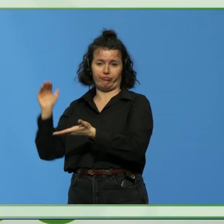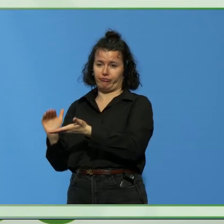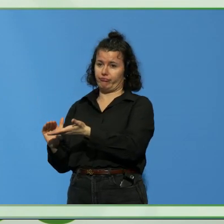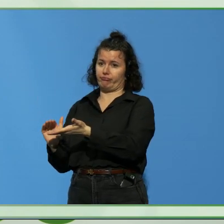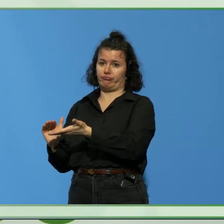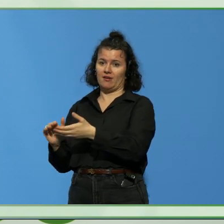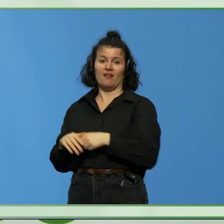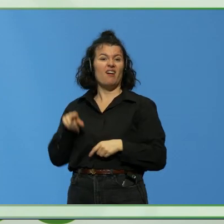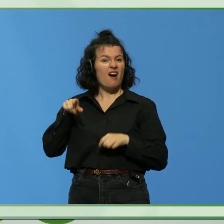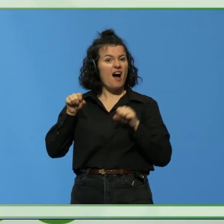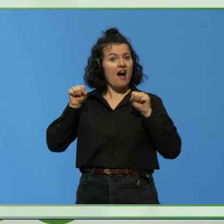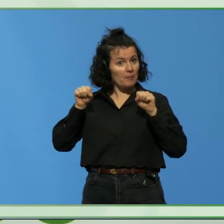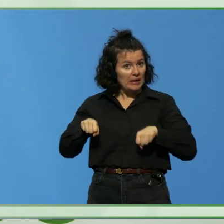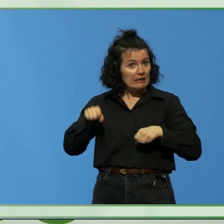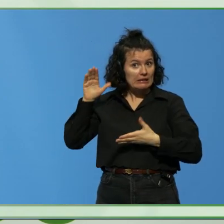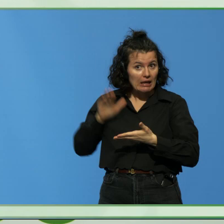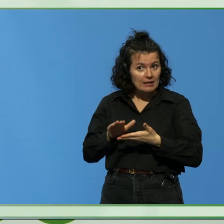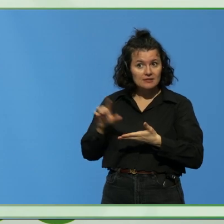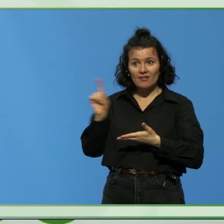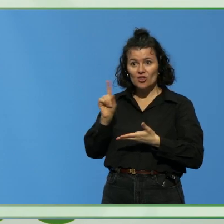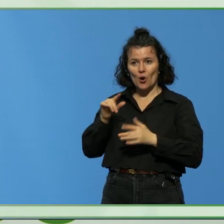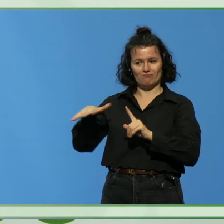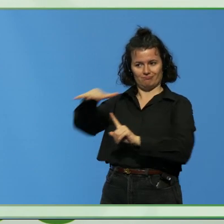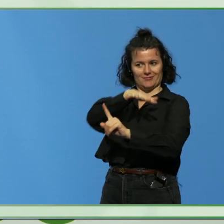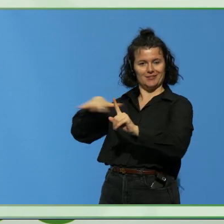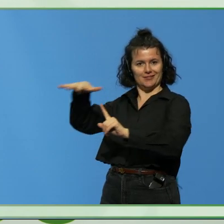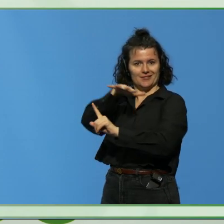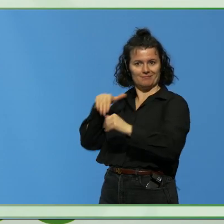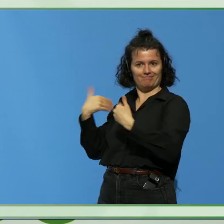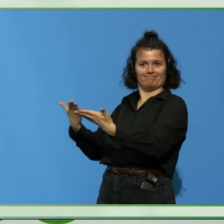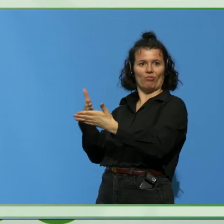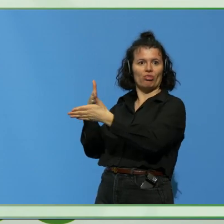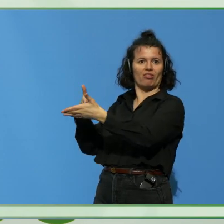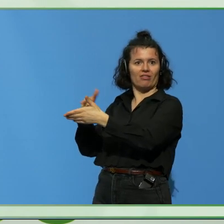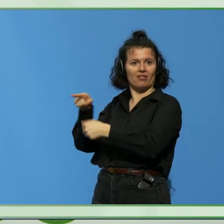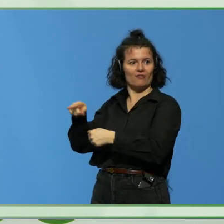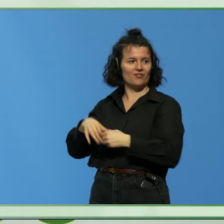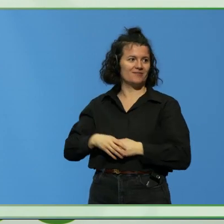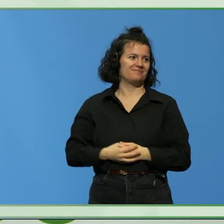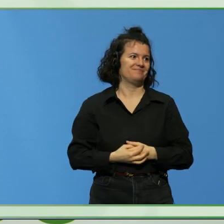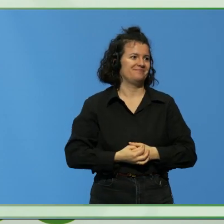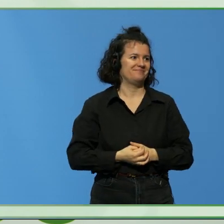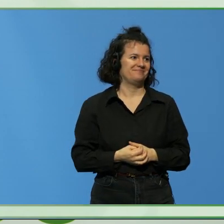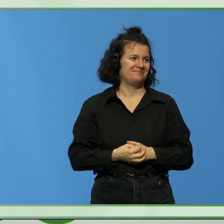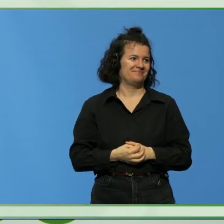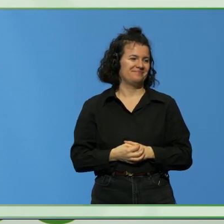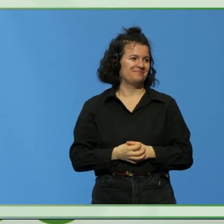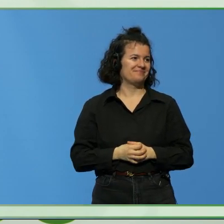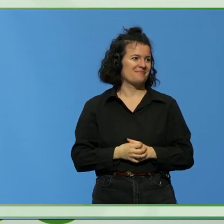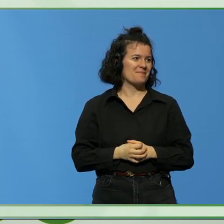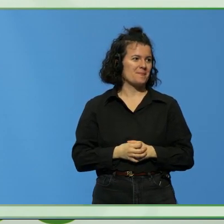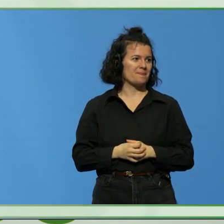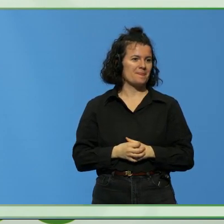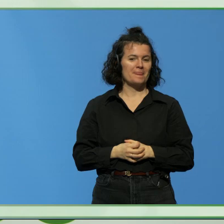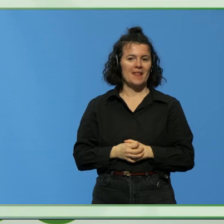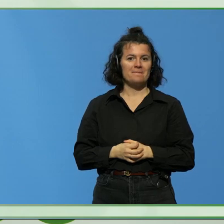but because the systems around them were not designed for them. And imagine if this is the case for people in general,